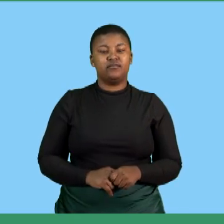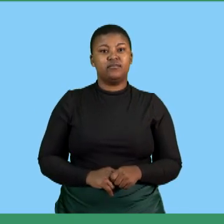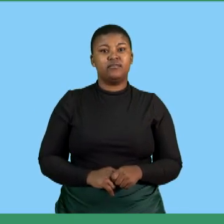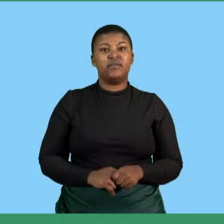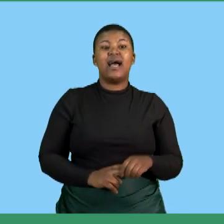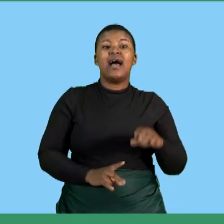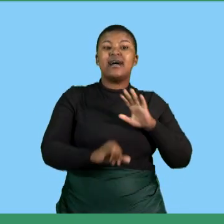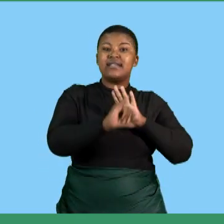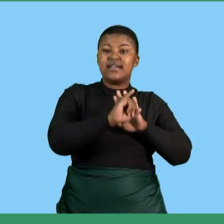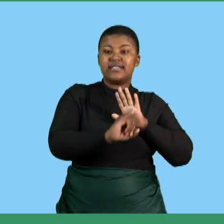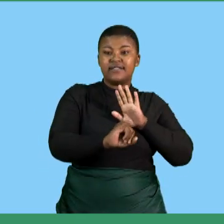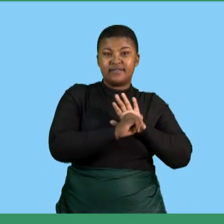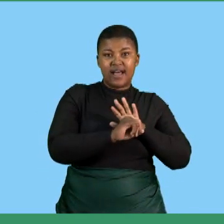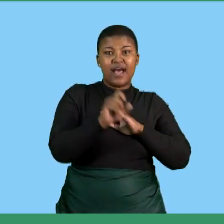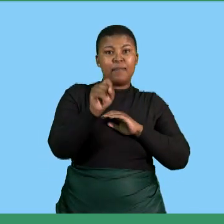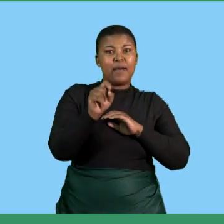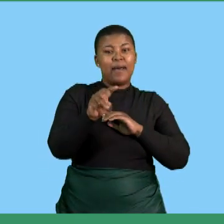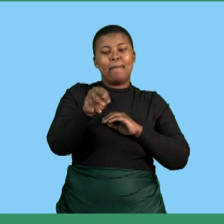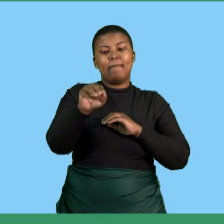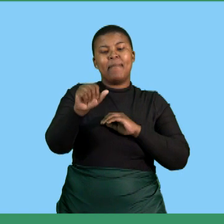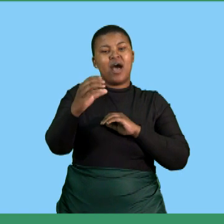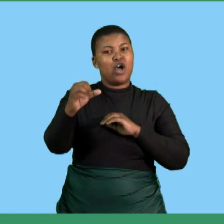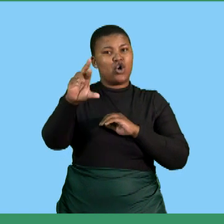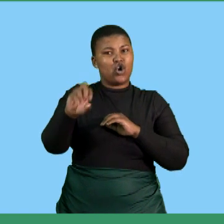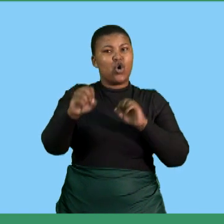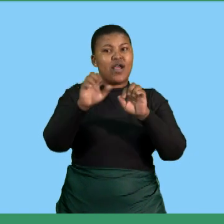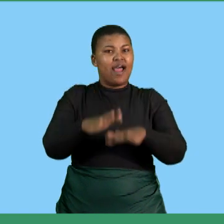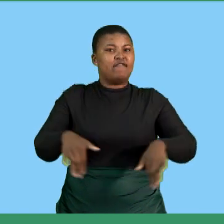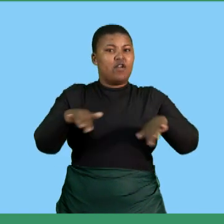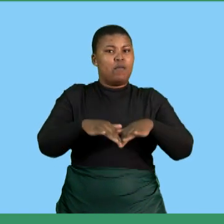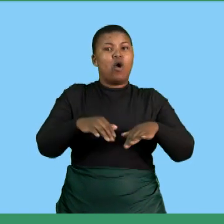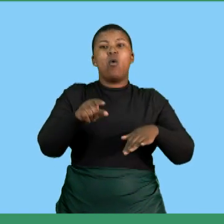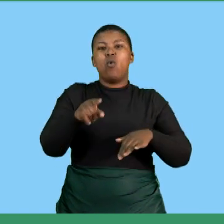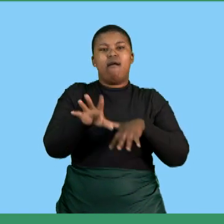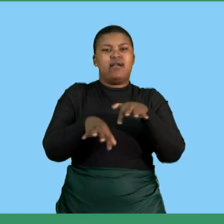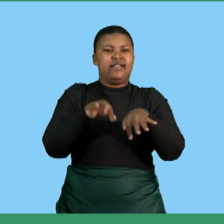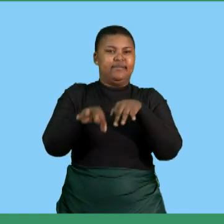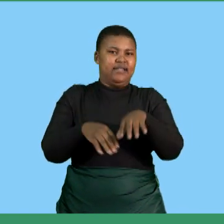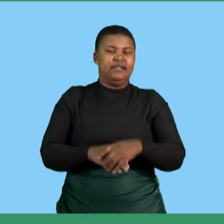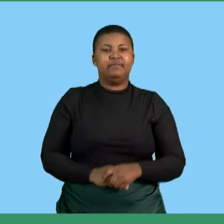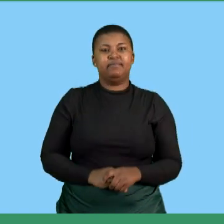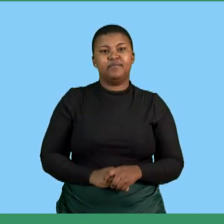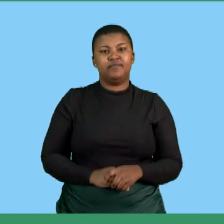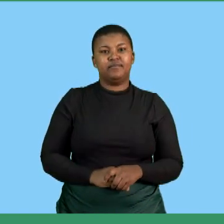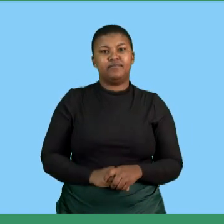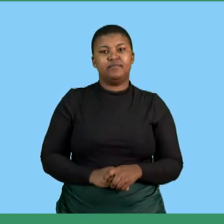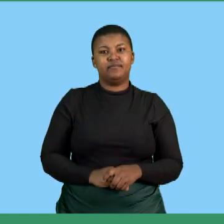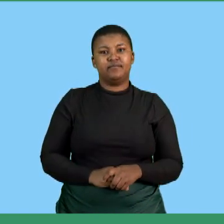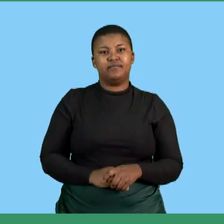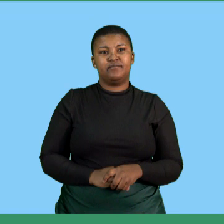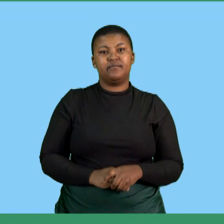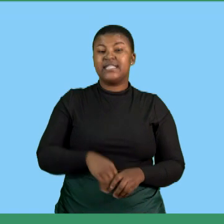question, identify the macro environment component described by each of the following